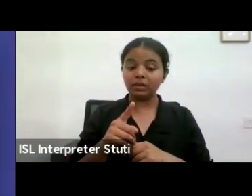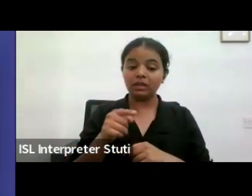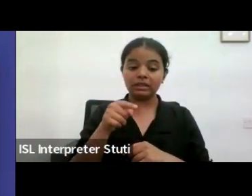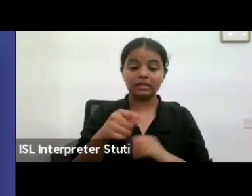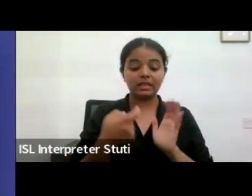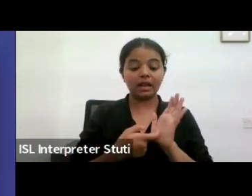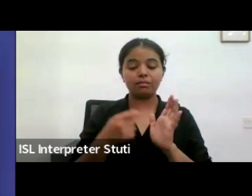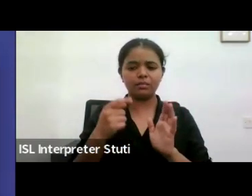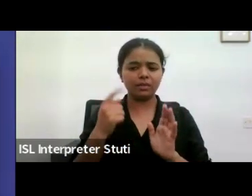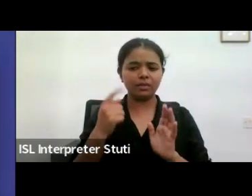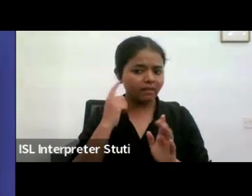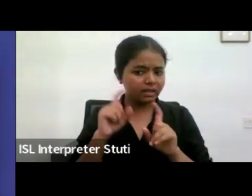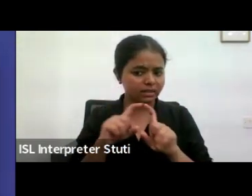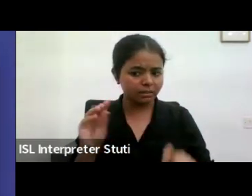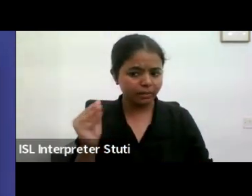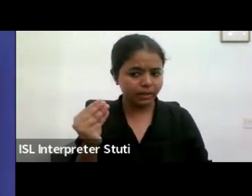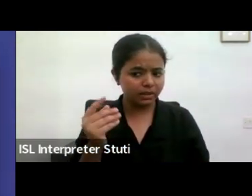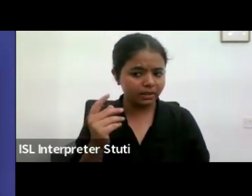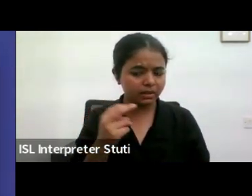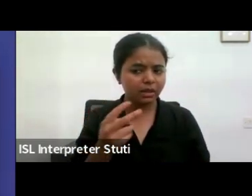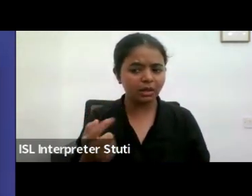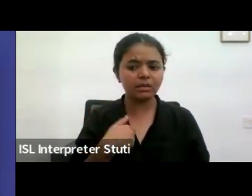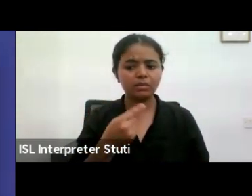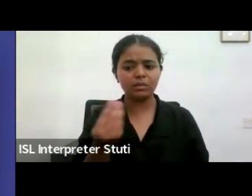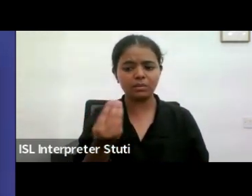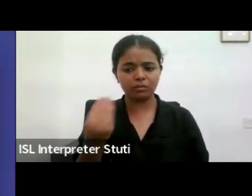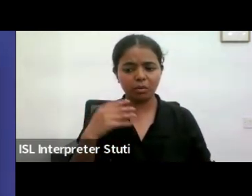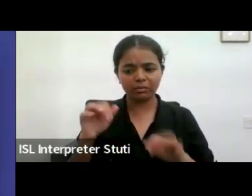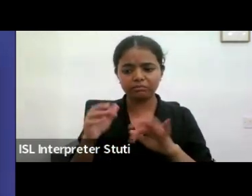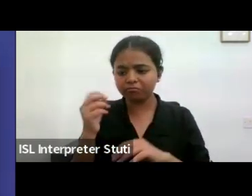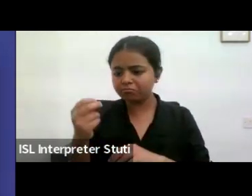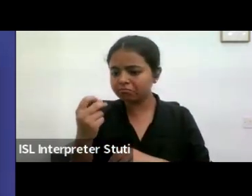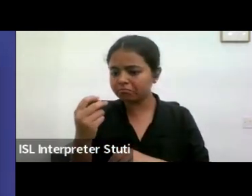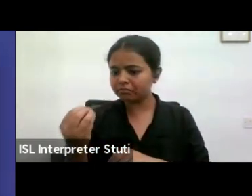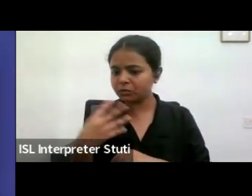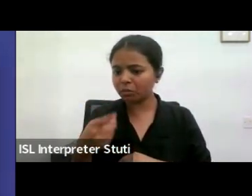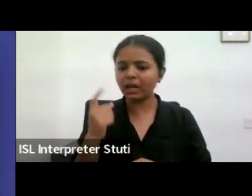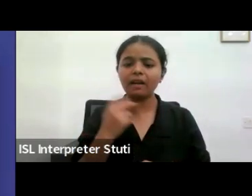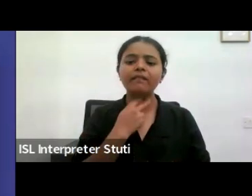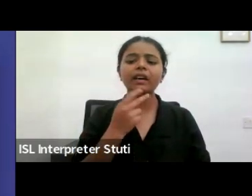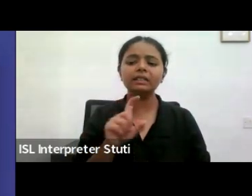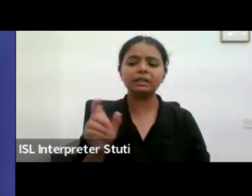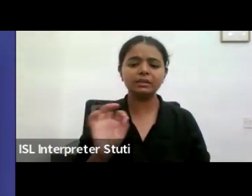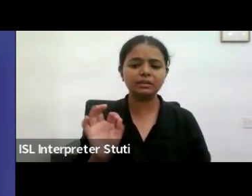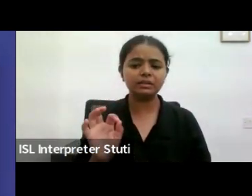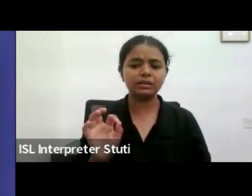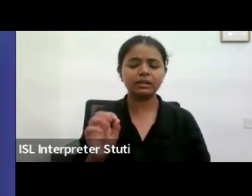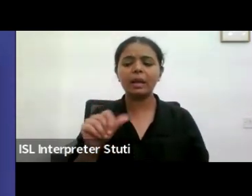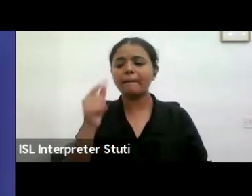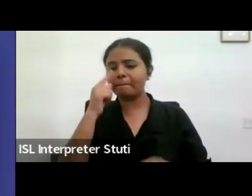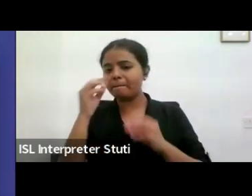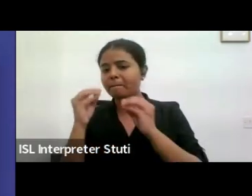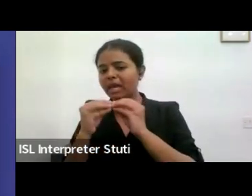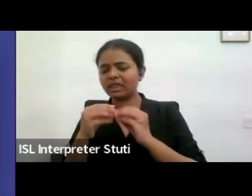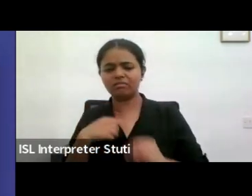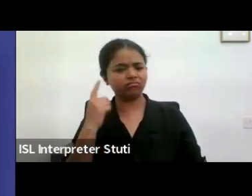important, can you hear me better now? Somebody saying my voice is not clear? It is quite clear on my side. I can